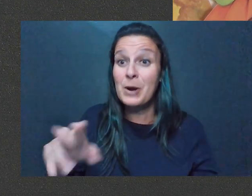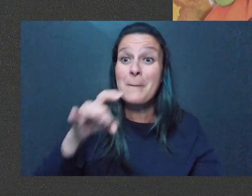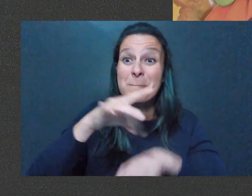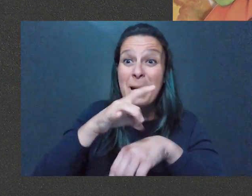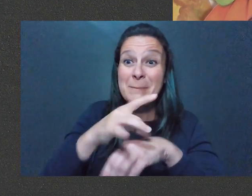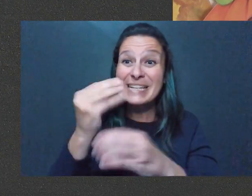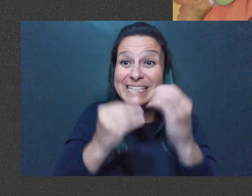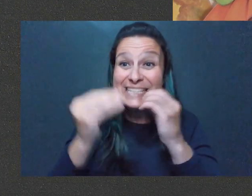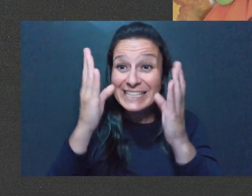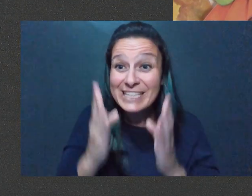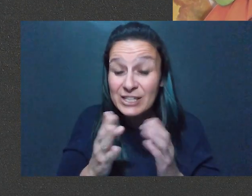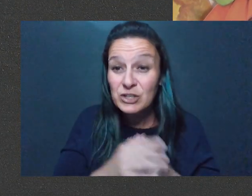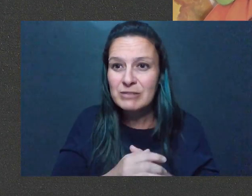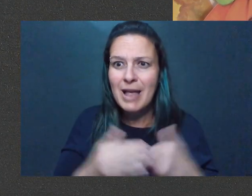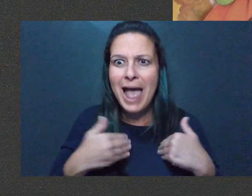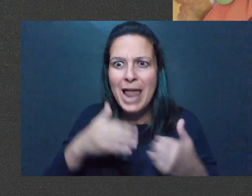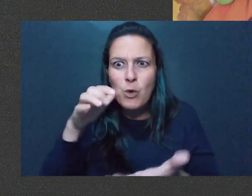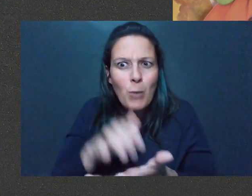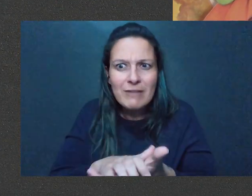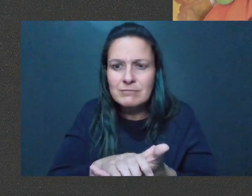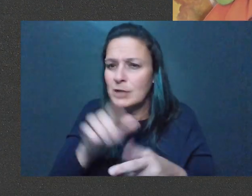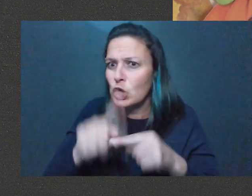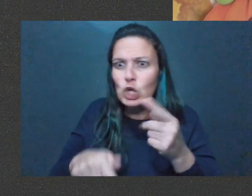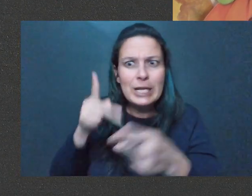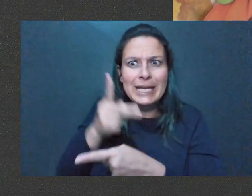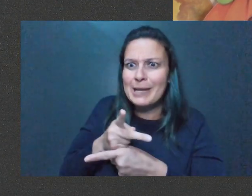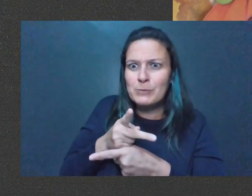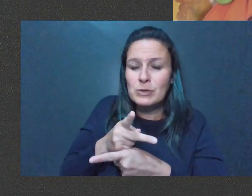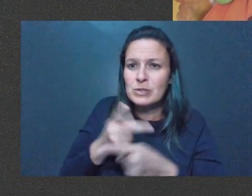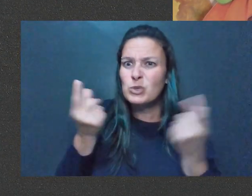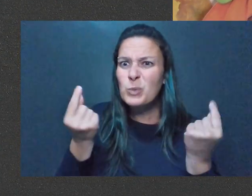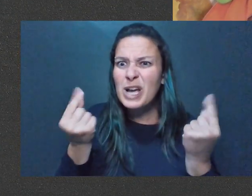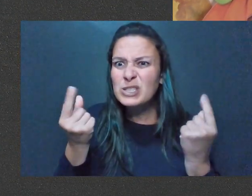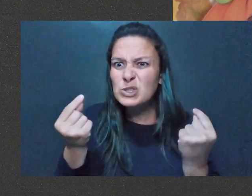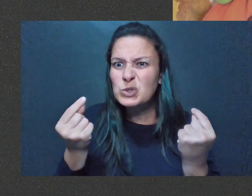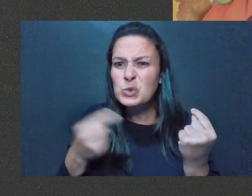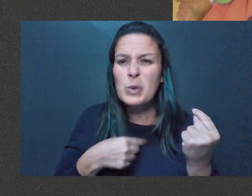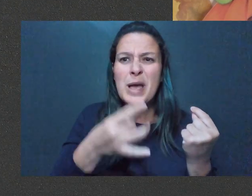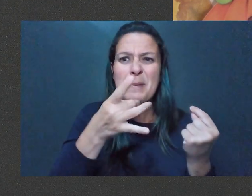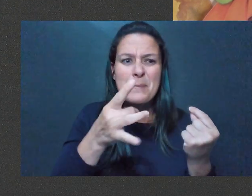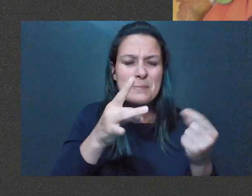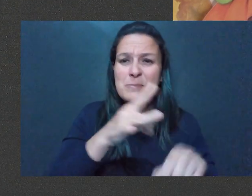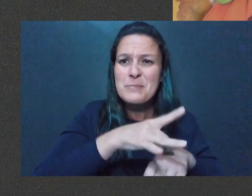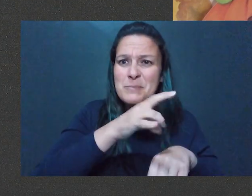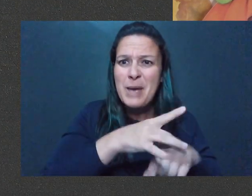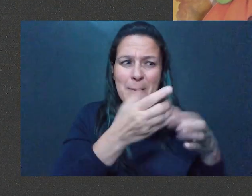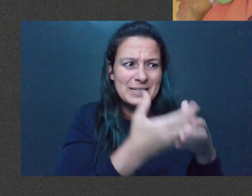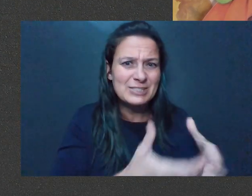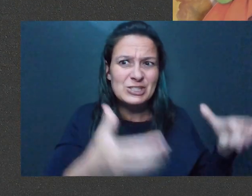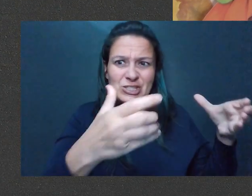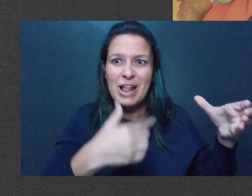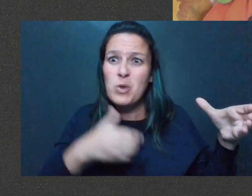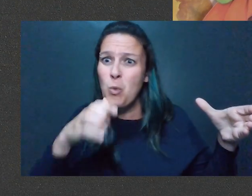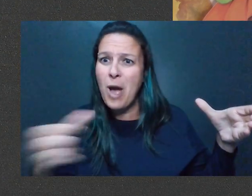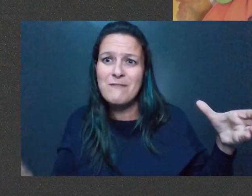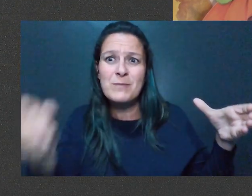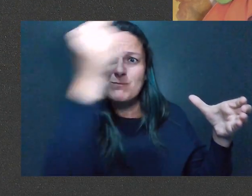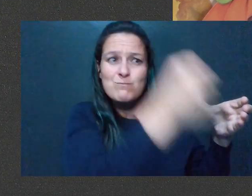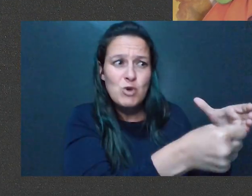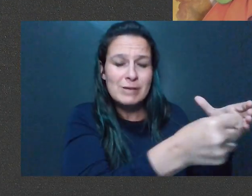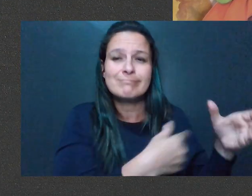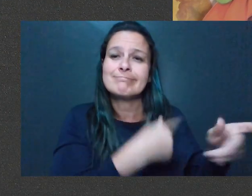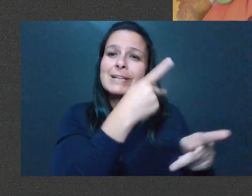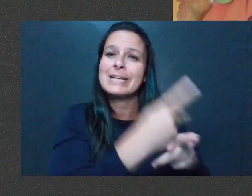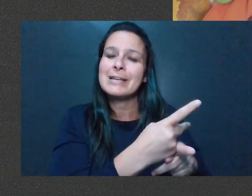Peter, pumpkin eater, had a wife and couldn't keep her. He put her in a pumpkin shell, and there